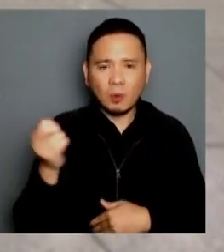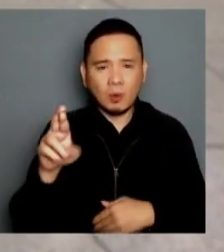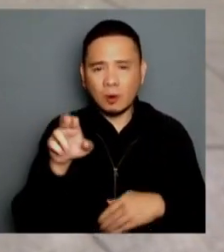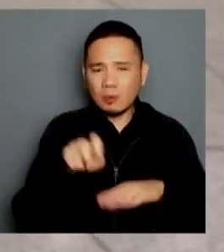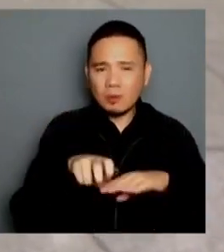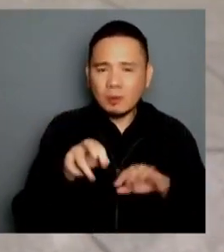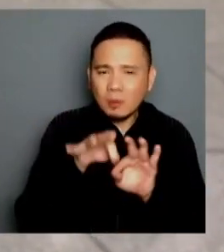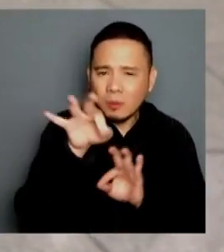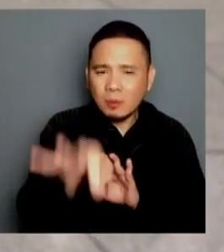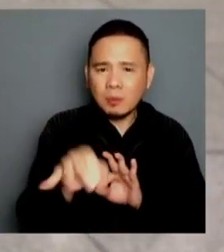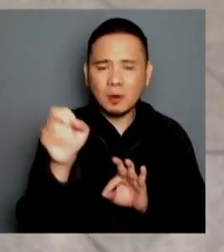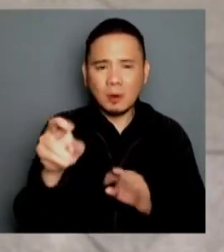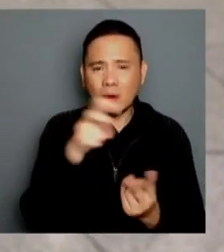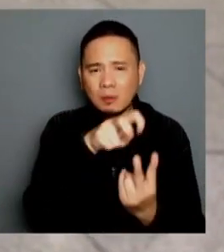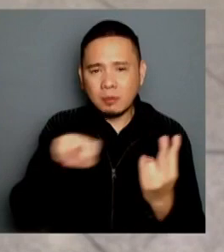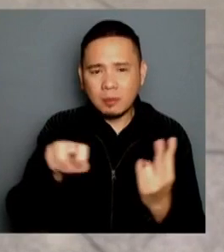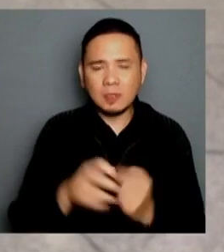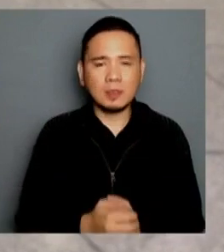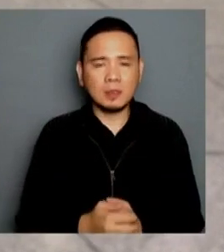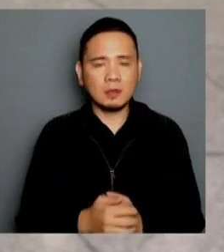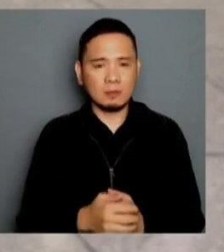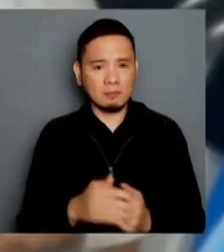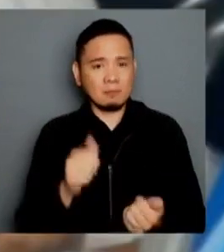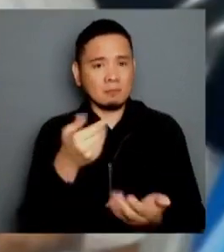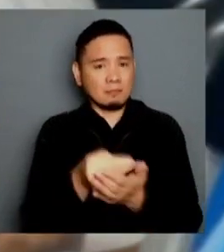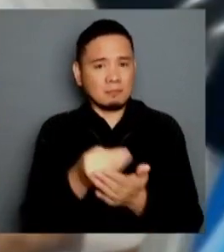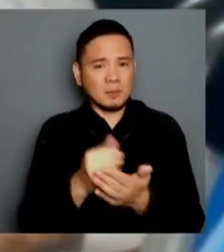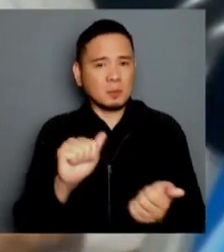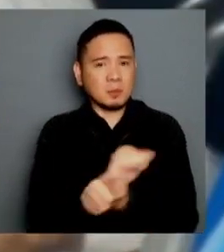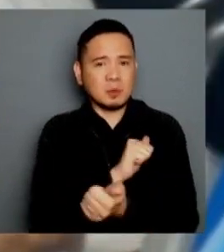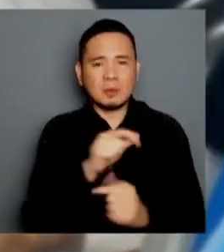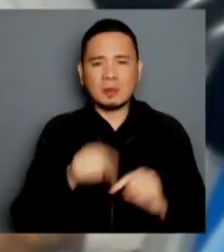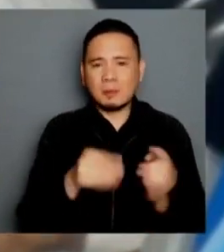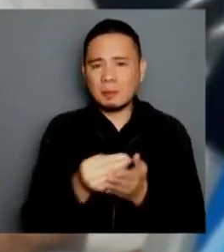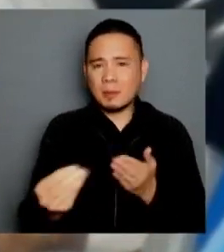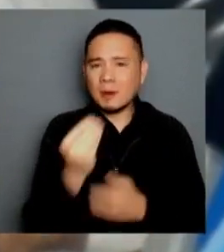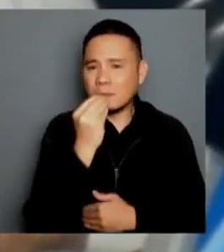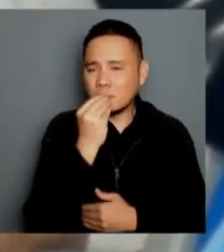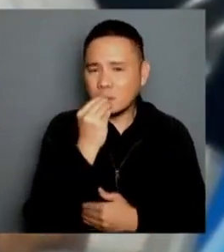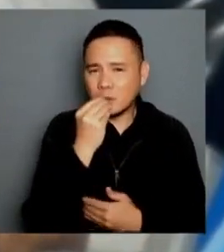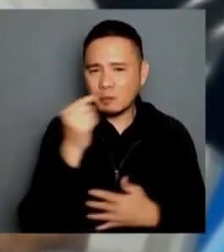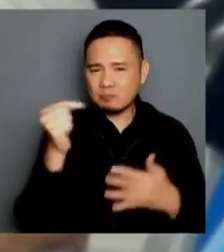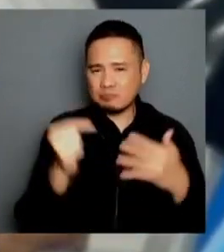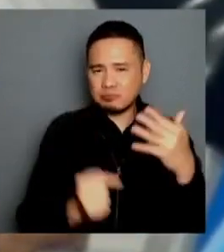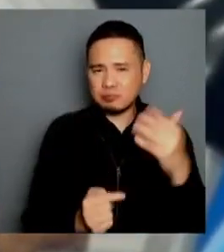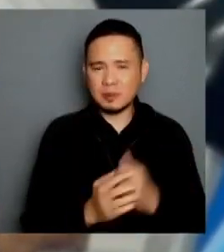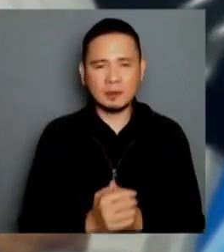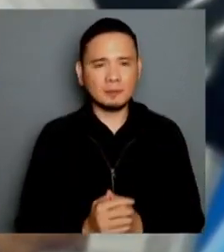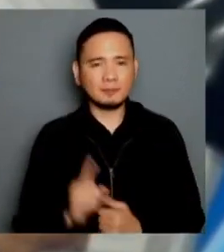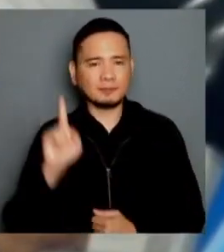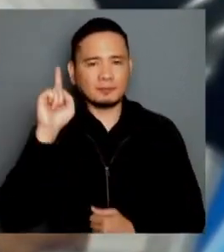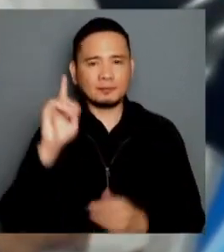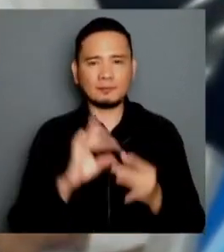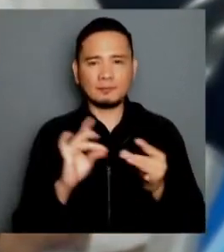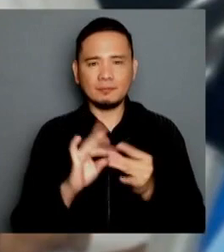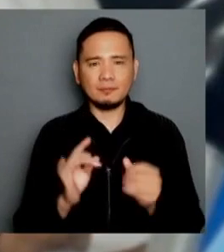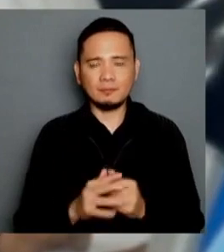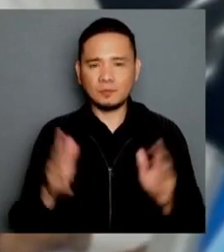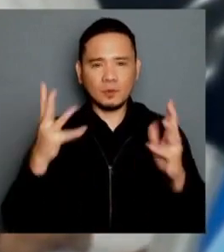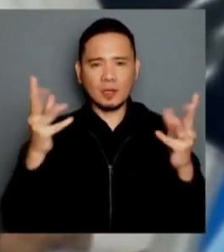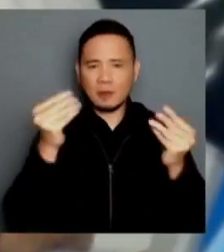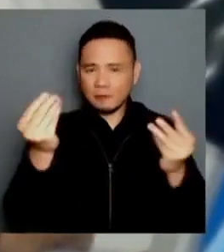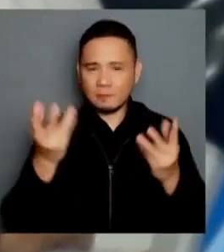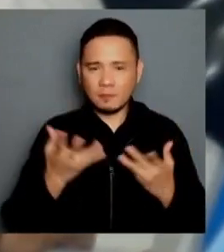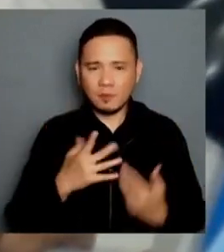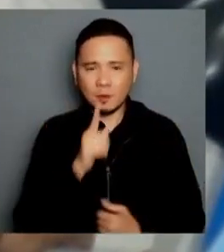the money they have for food and have nothing left now. Wala talagang nag-inform sa amin na ganun talaga yung nangyayari. So naging